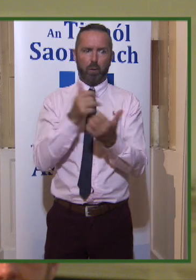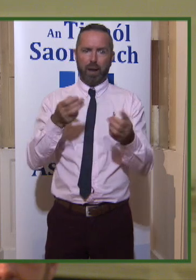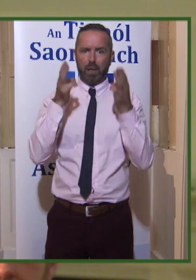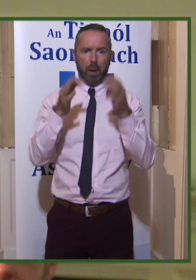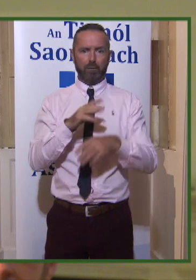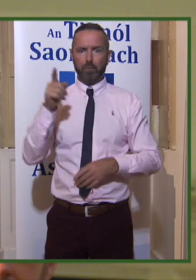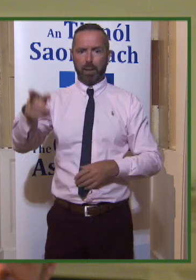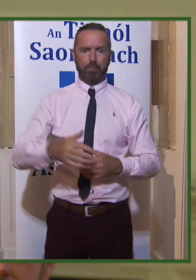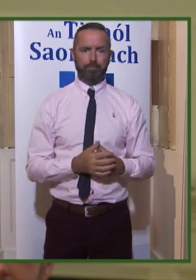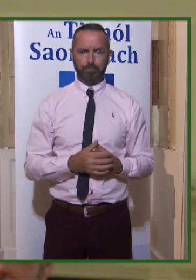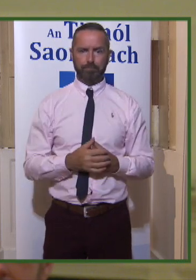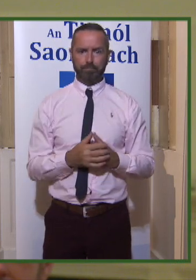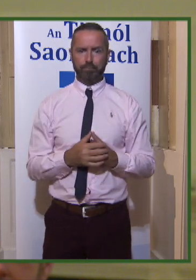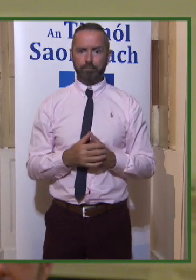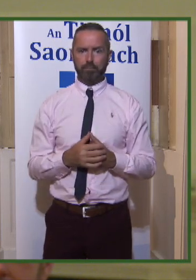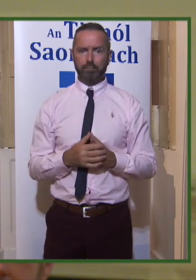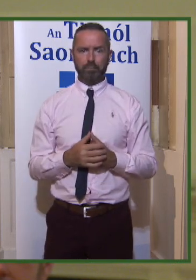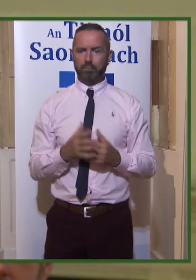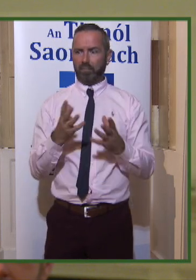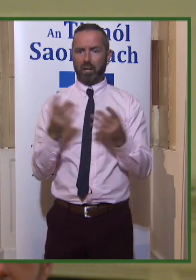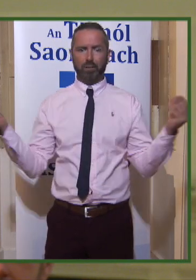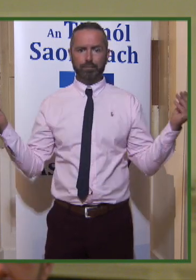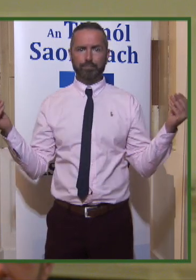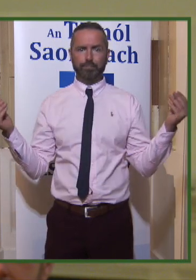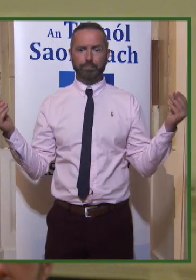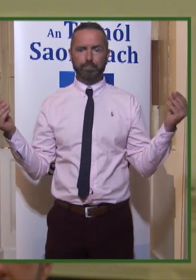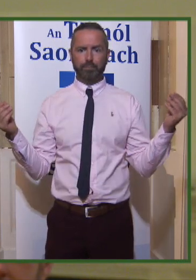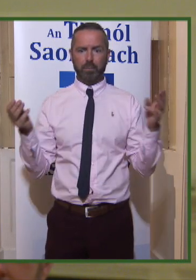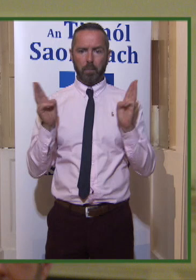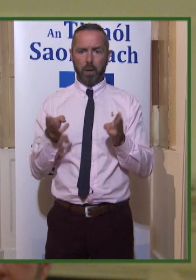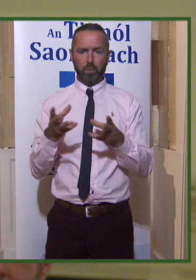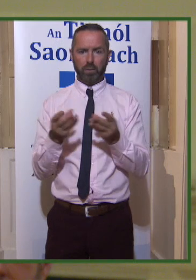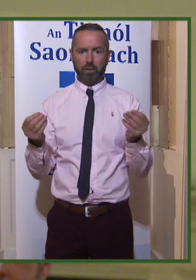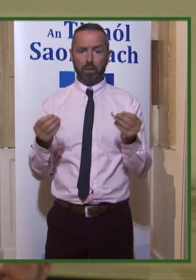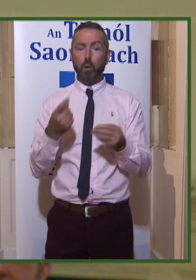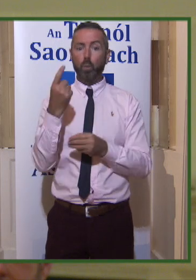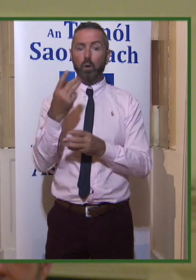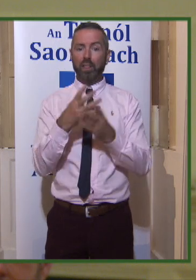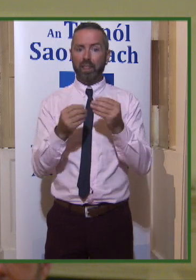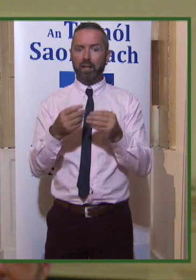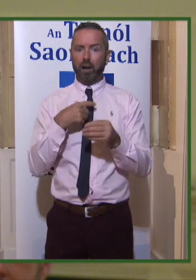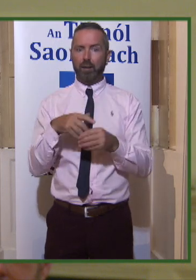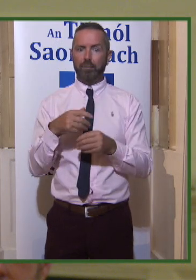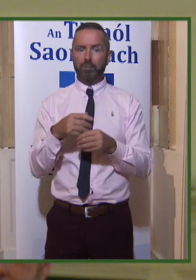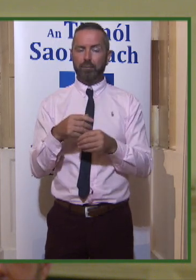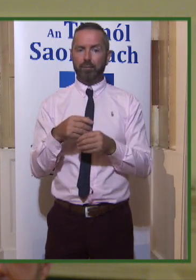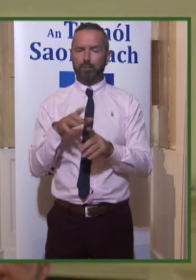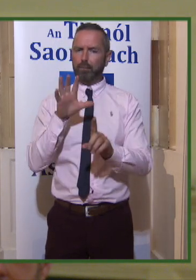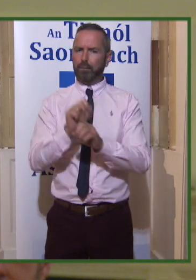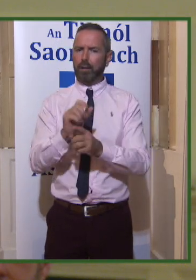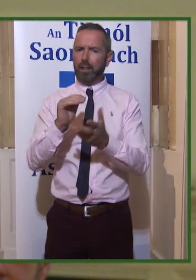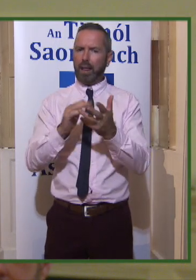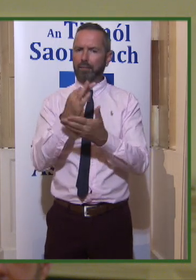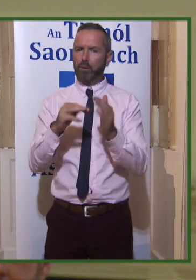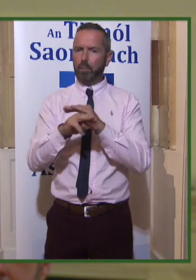from the role of councillors fully. Absolutely gone. And one of the fundamentals that I've picked up over the last number of months is that most